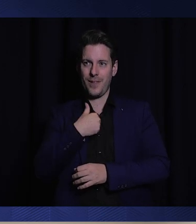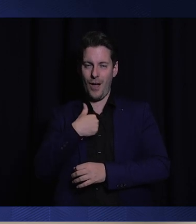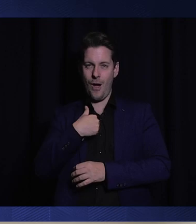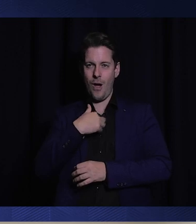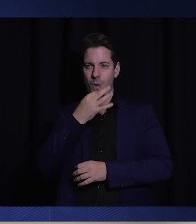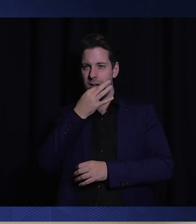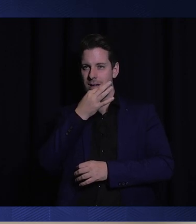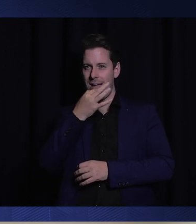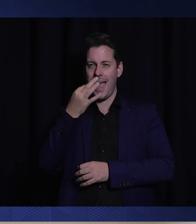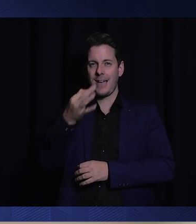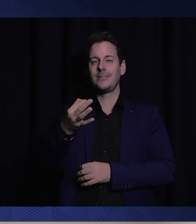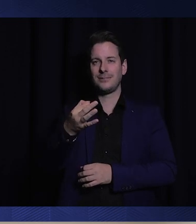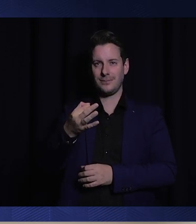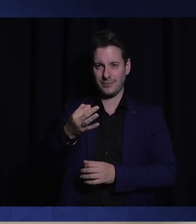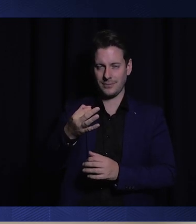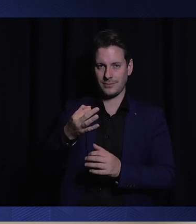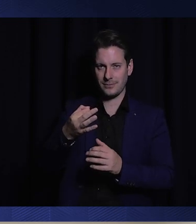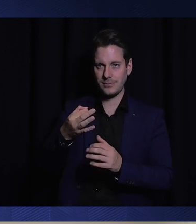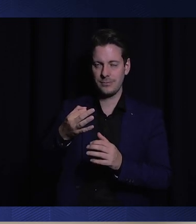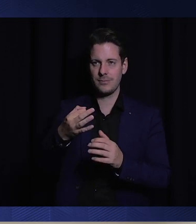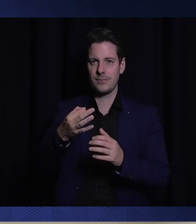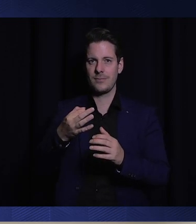on the floor. A brave soul has come forward.